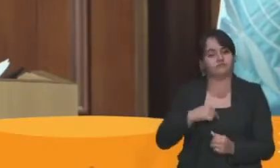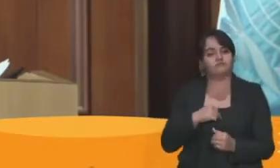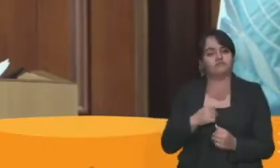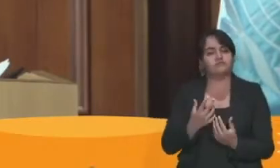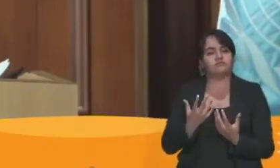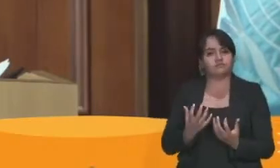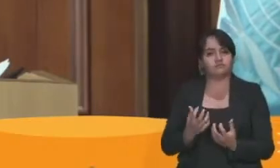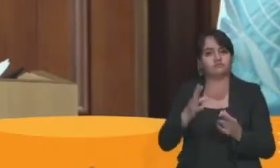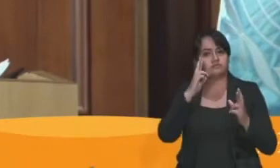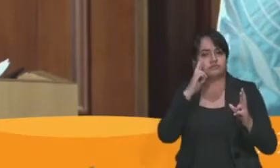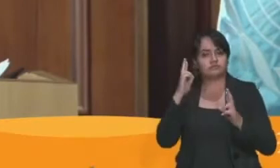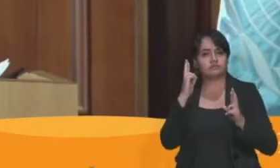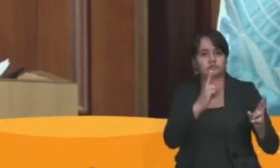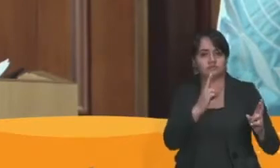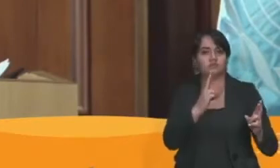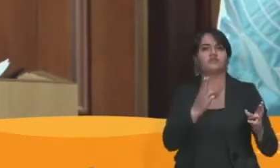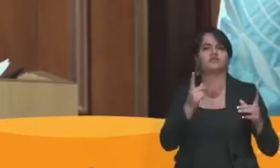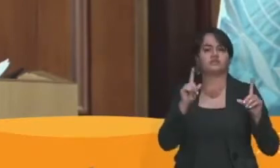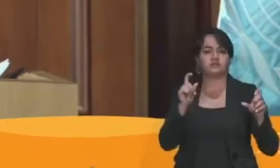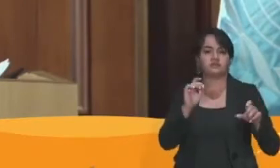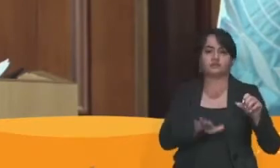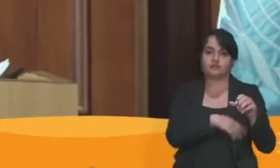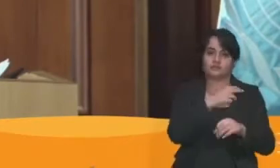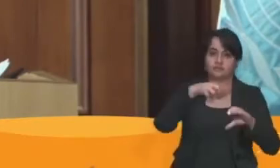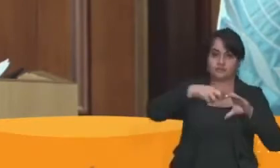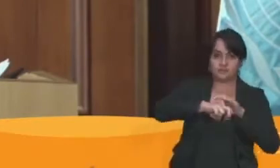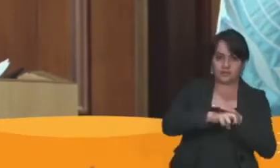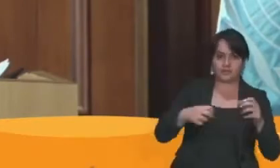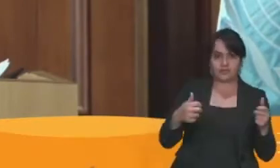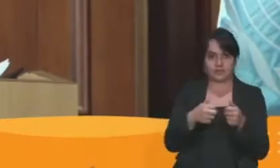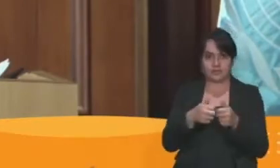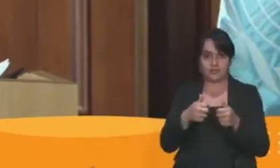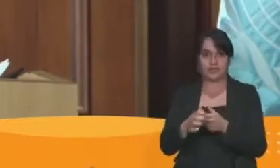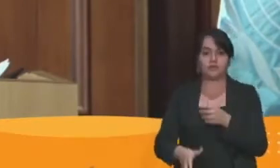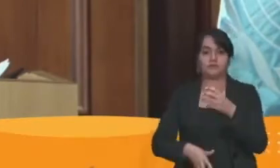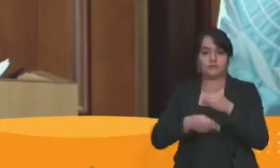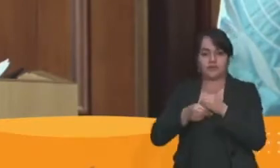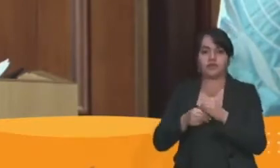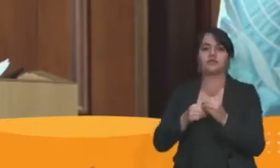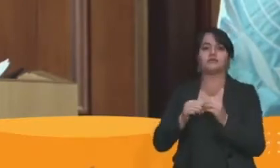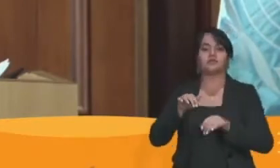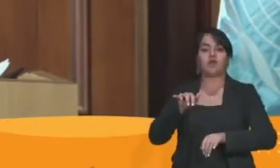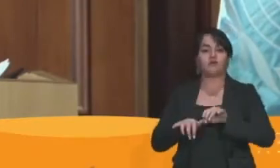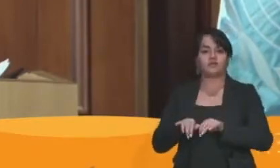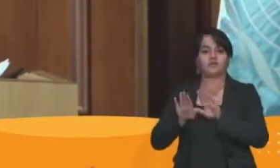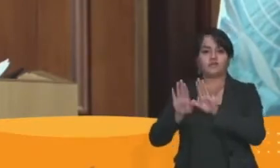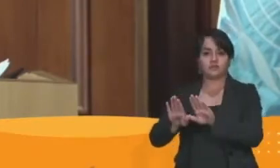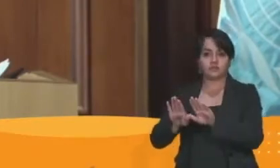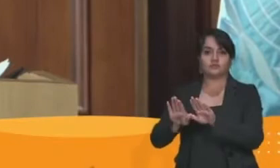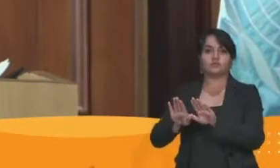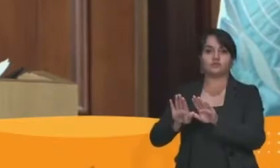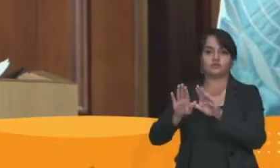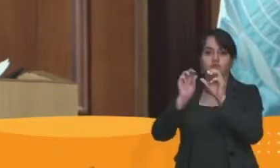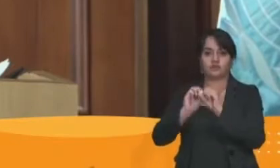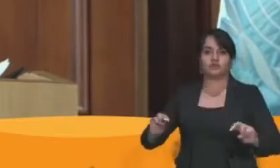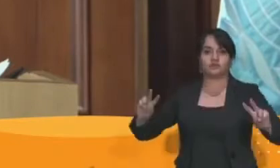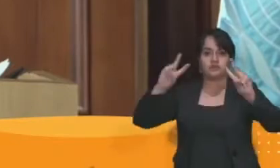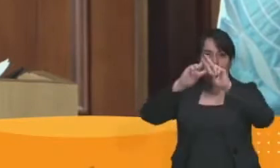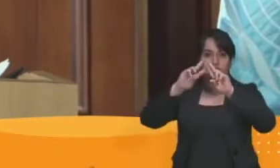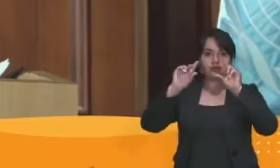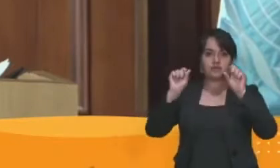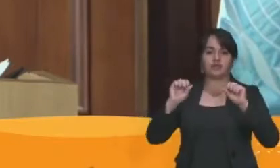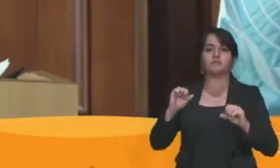cannot stop acknowledging the Ministry of the Mining and Energy and